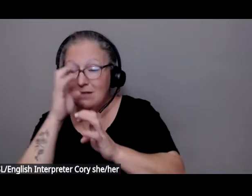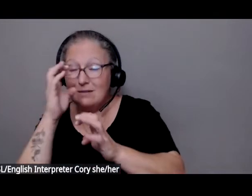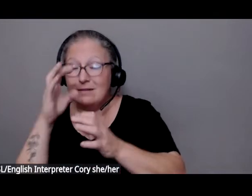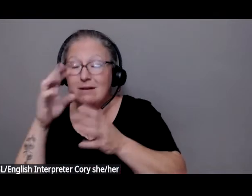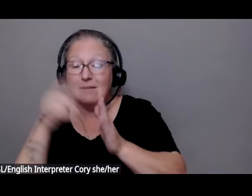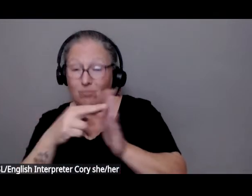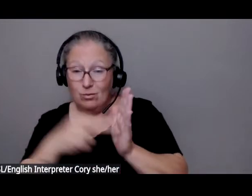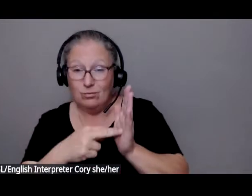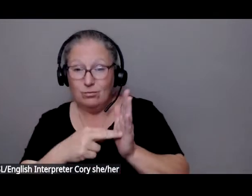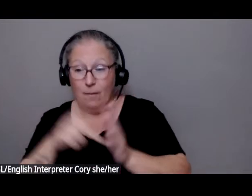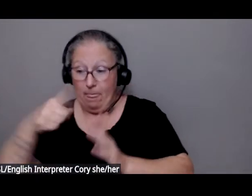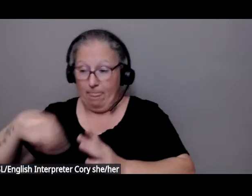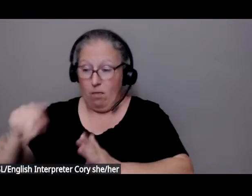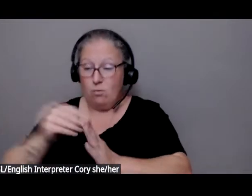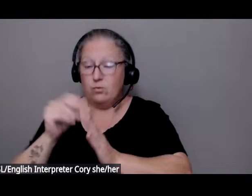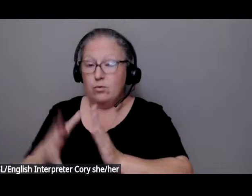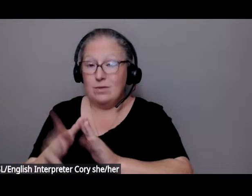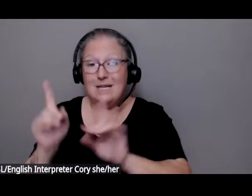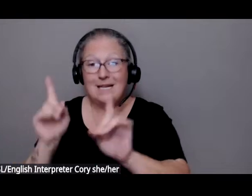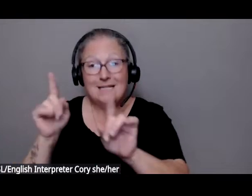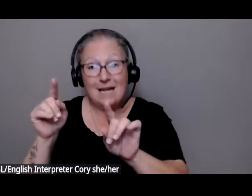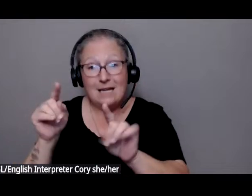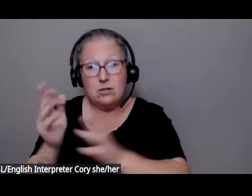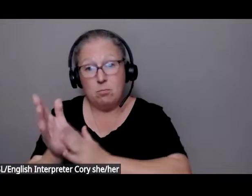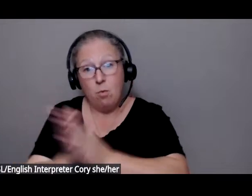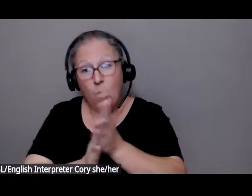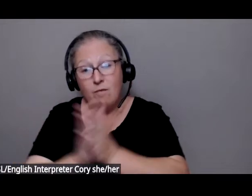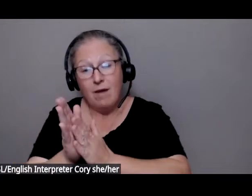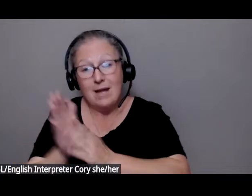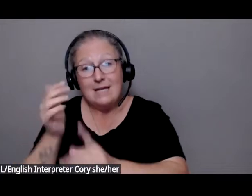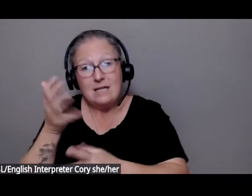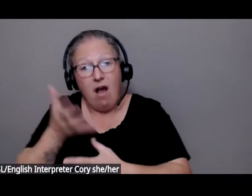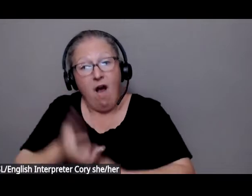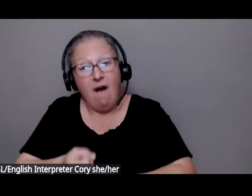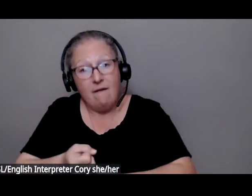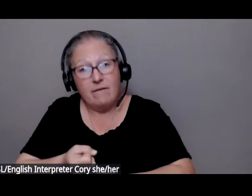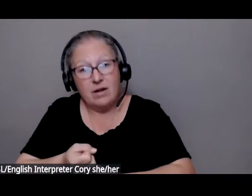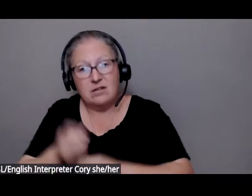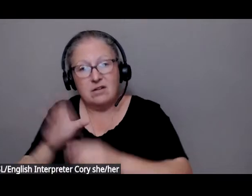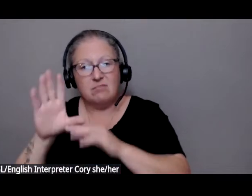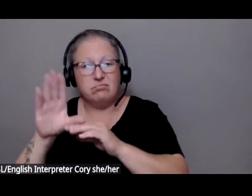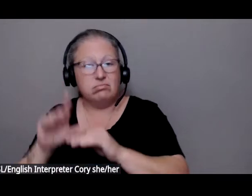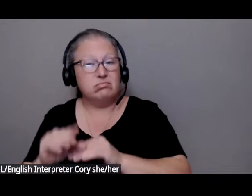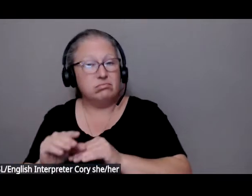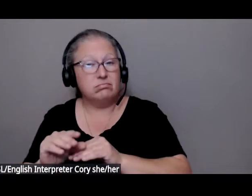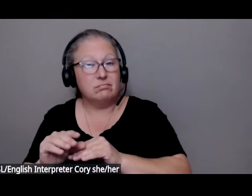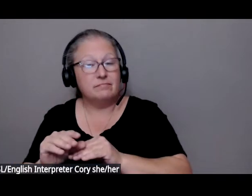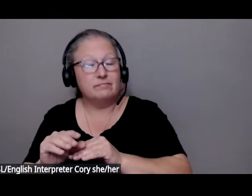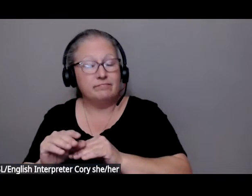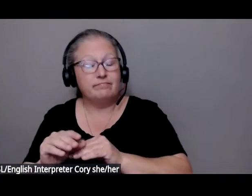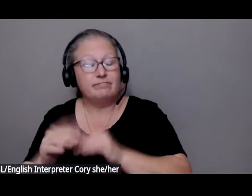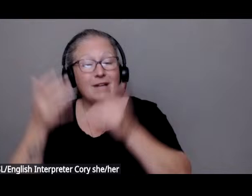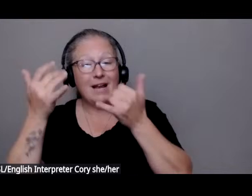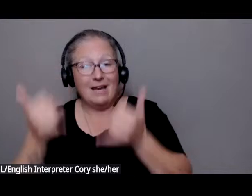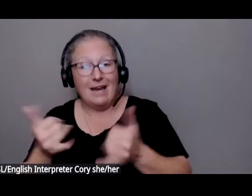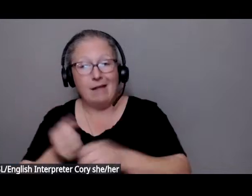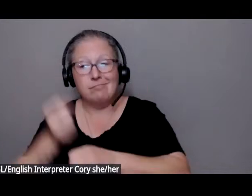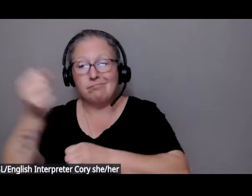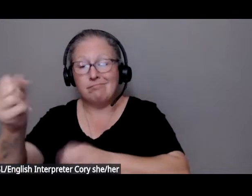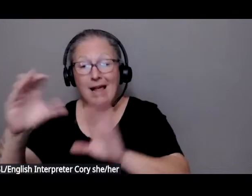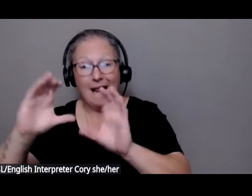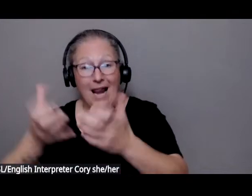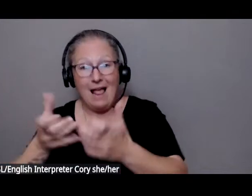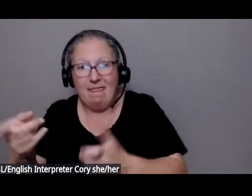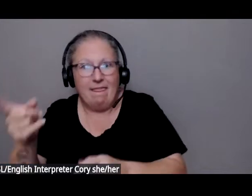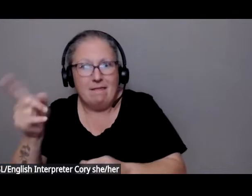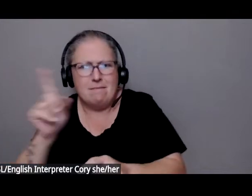these students, attendance, motivation, and self-confidence have diminished. They are now placed in classes in which they